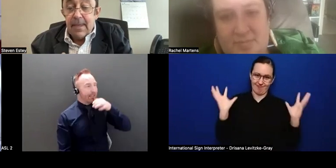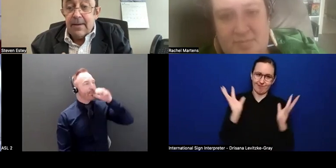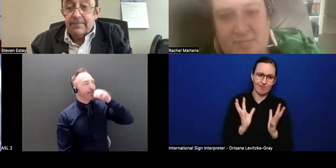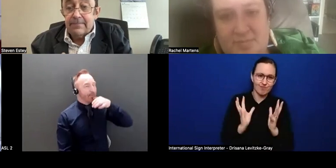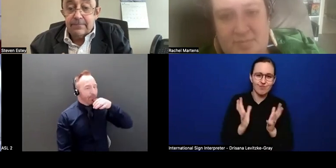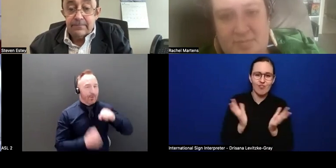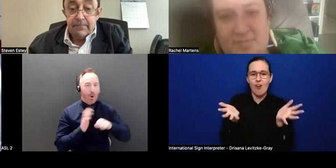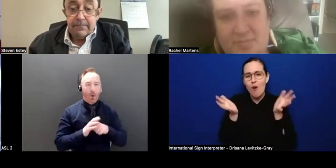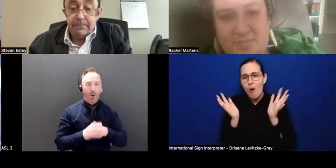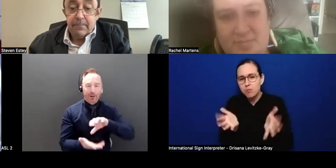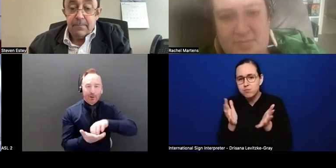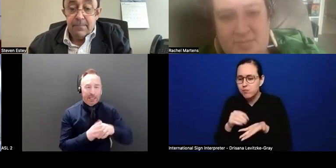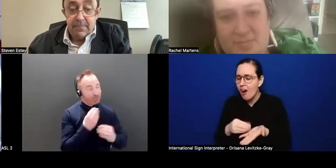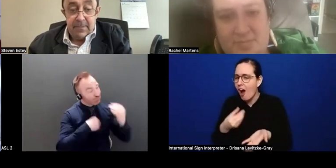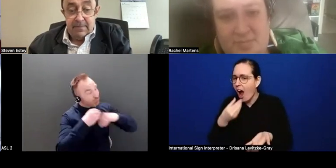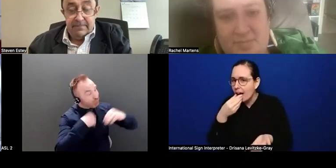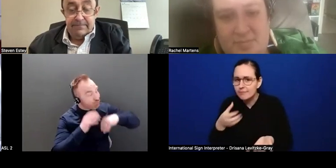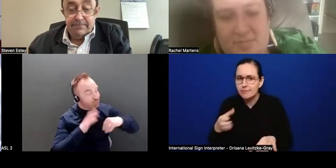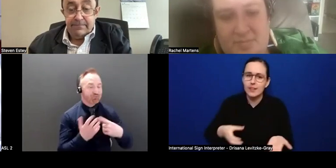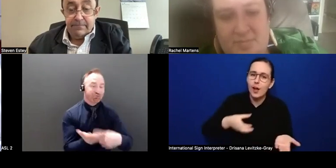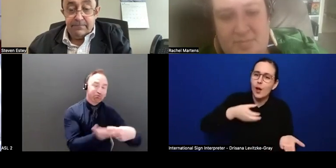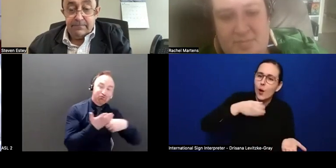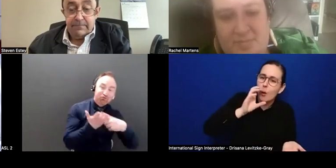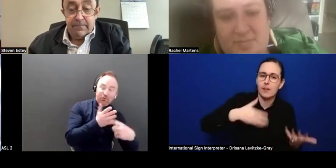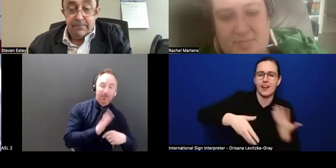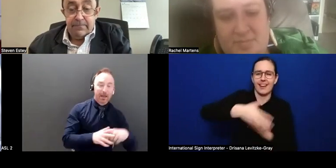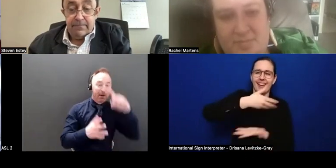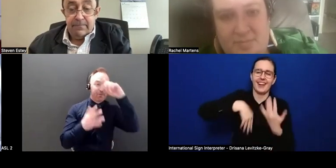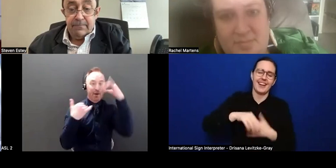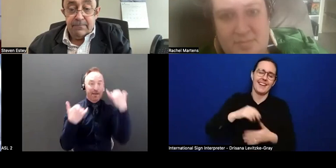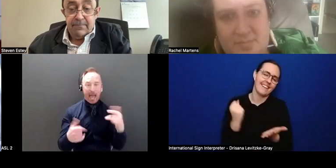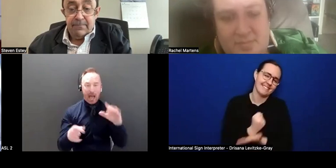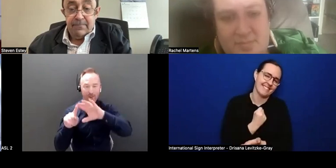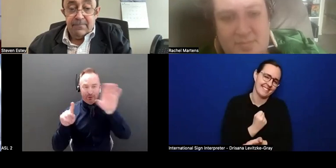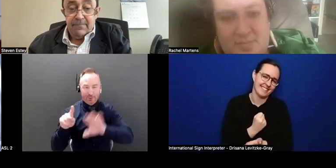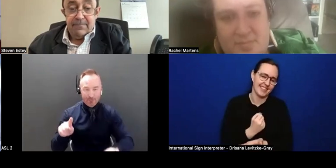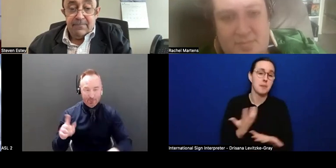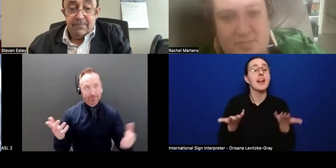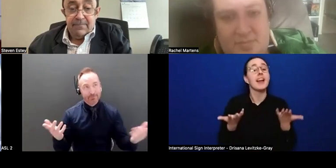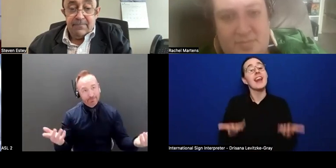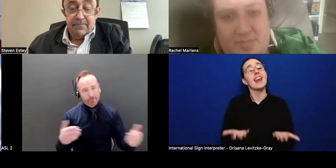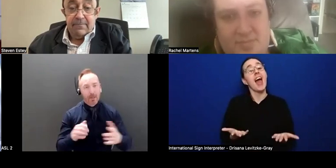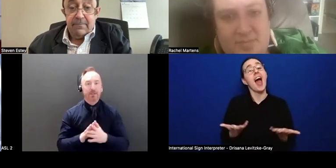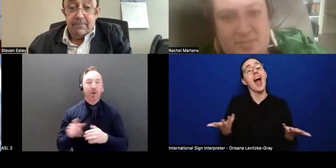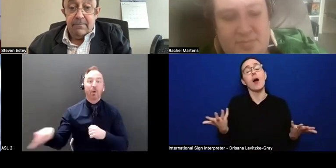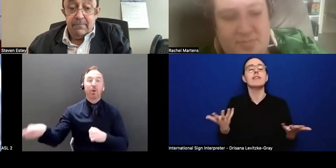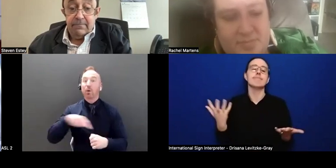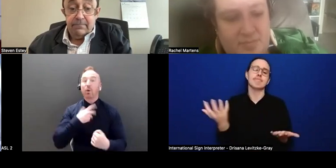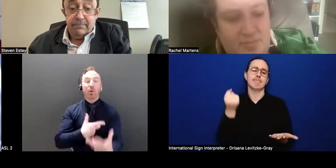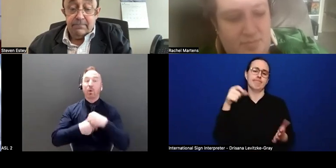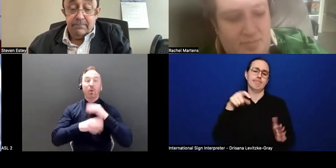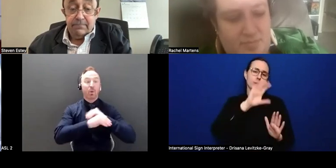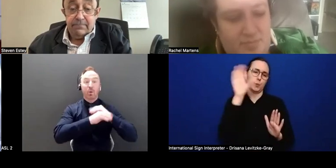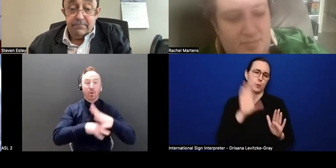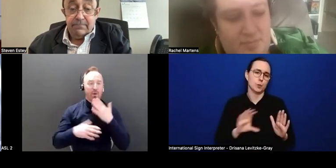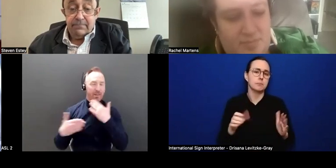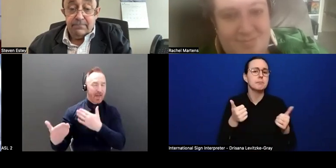now. And so thank you for everyone for staying with us. I'll give to Steve for